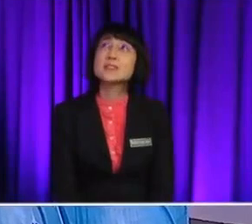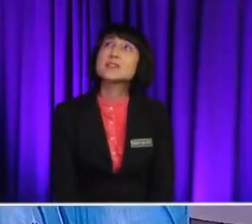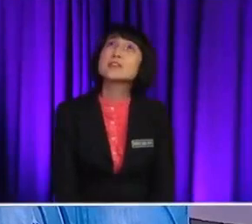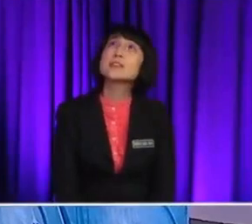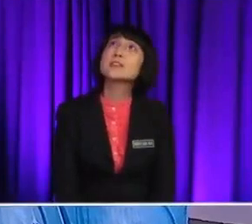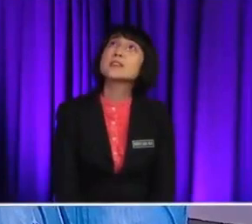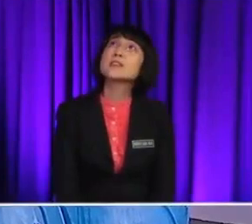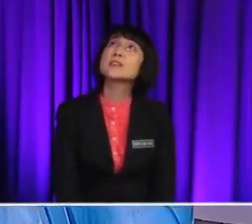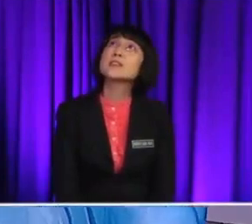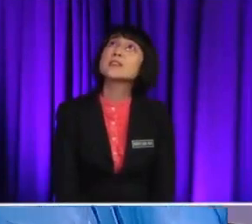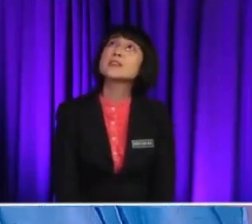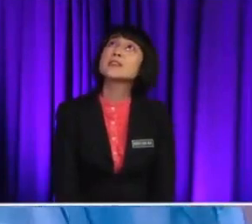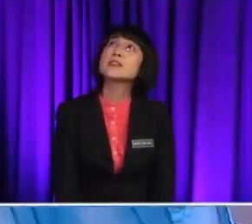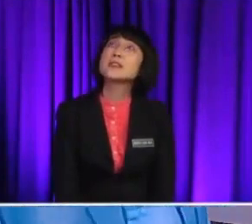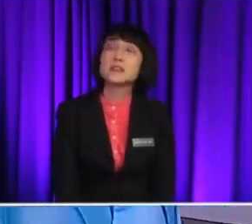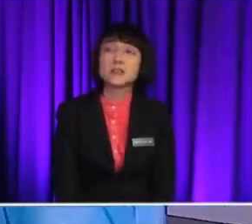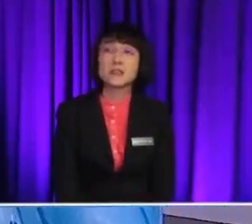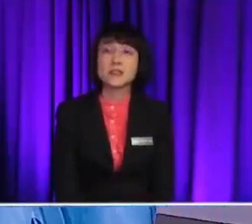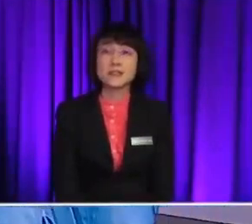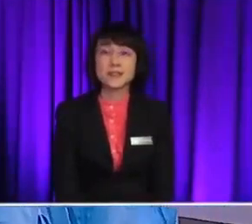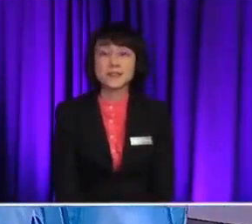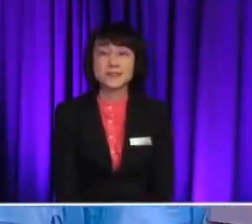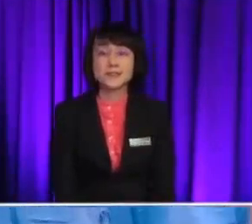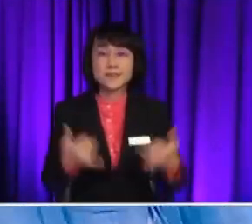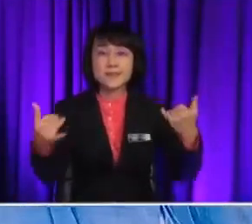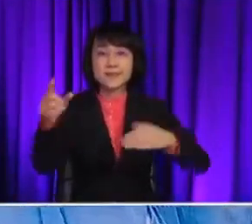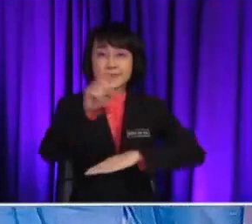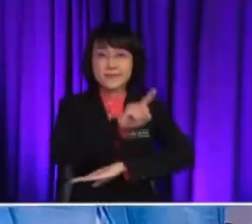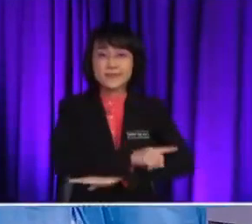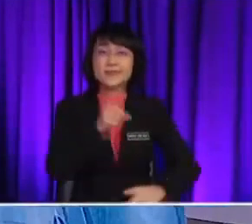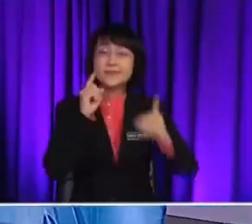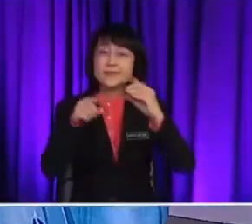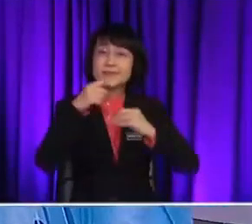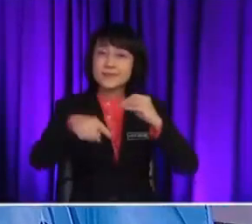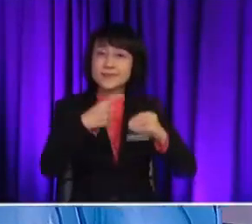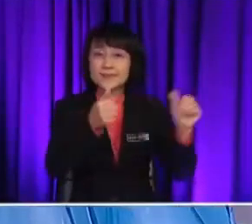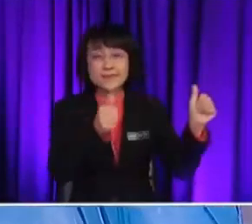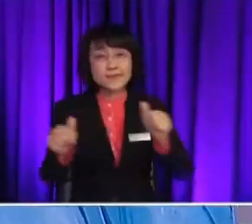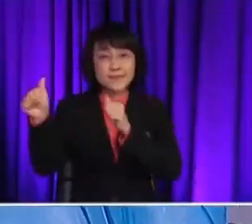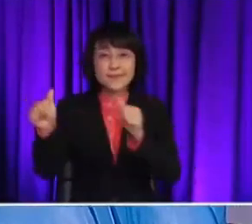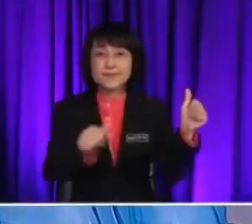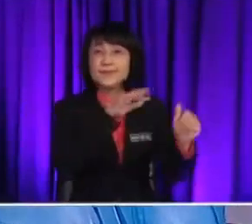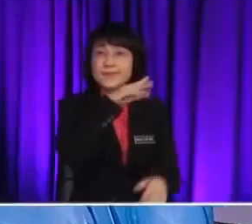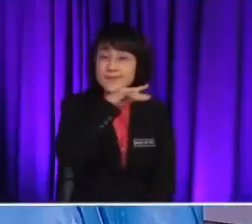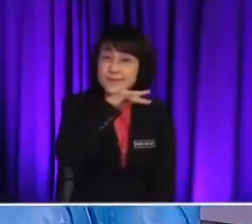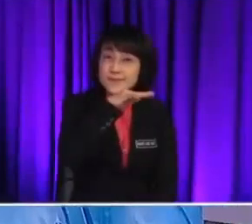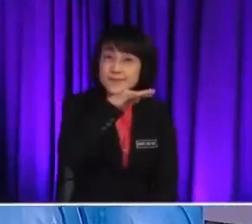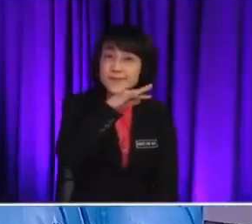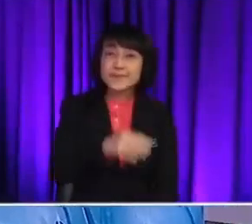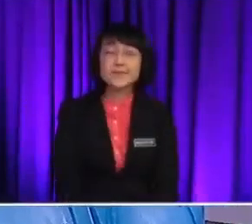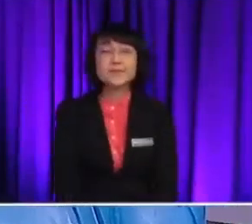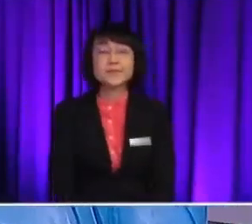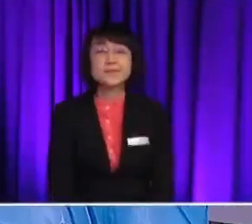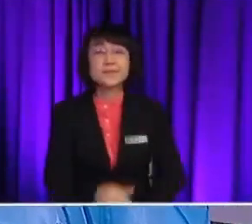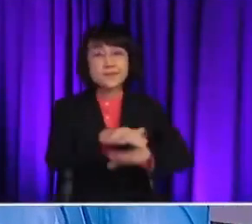ke? Cikgu terus continue. Okay. All right, okay. So today we're going to talk about air pollutions, right? And it is actually in